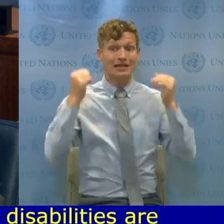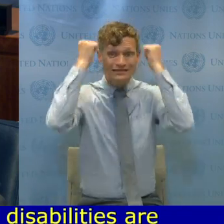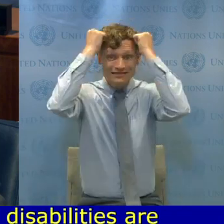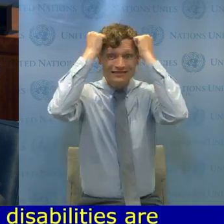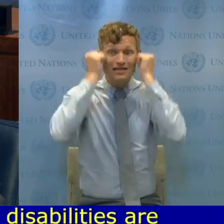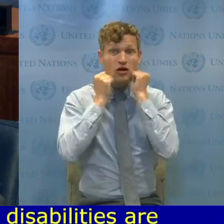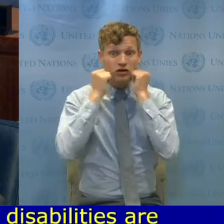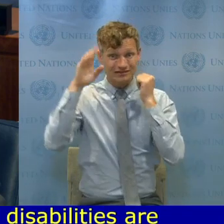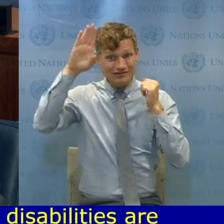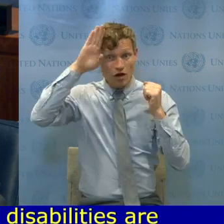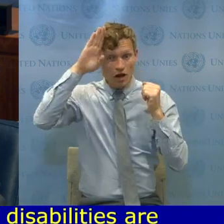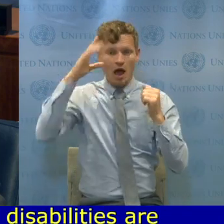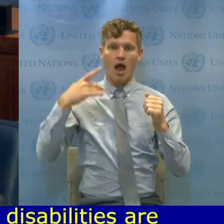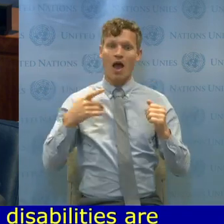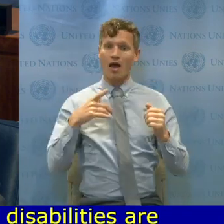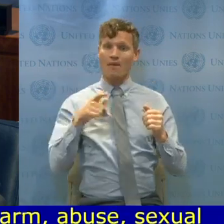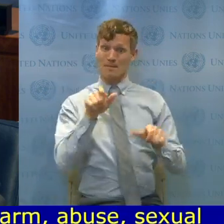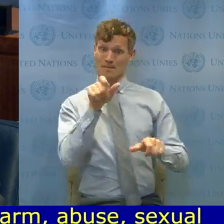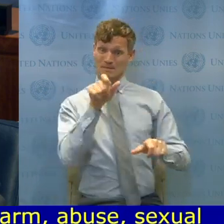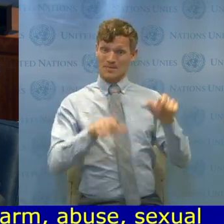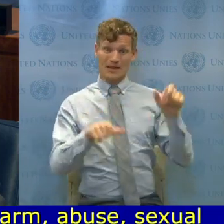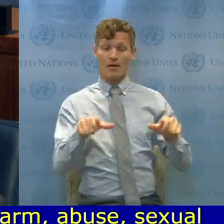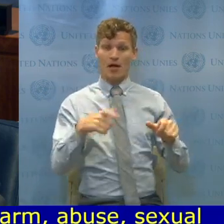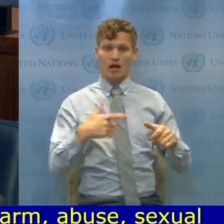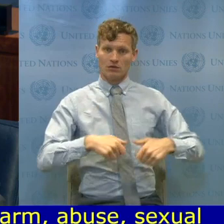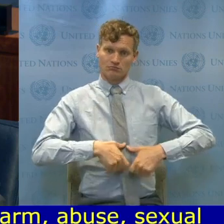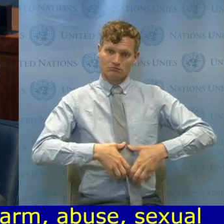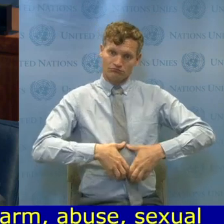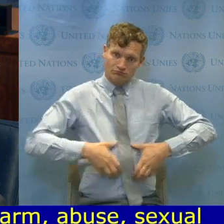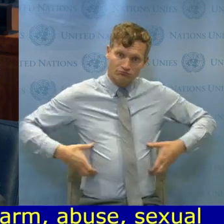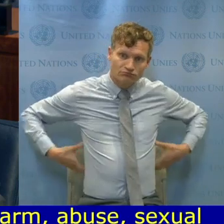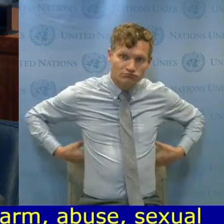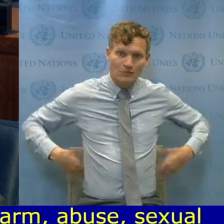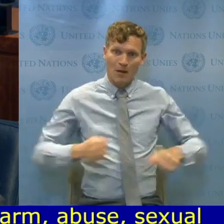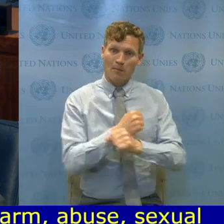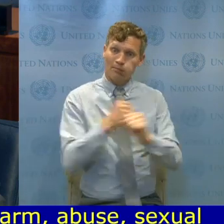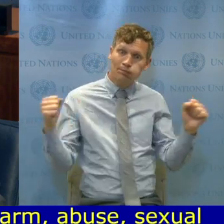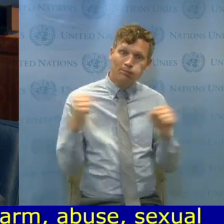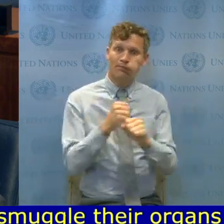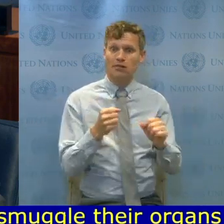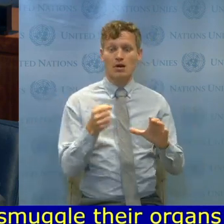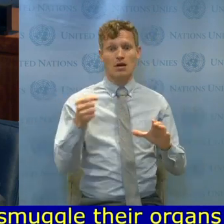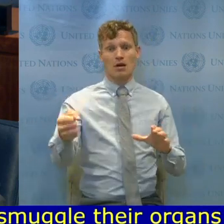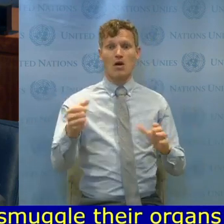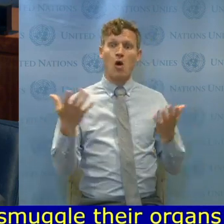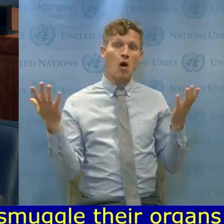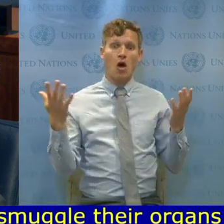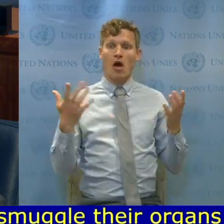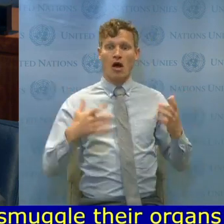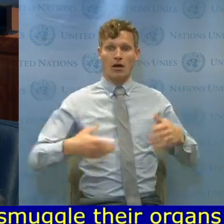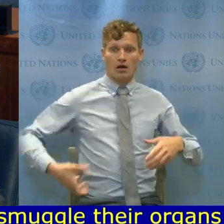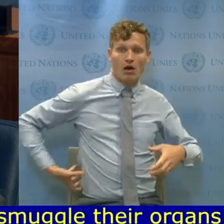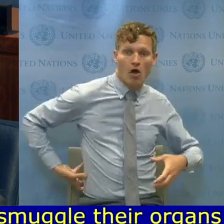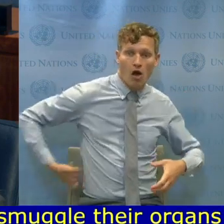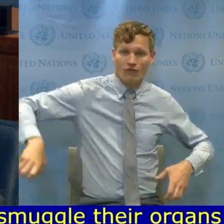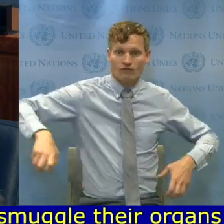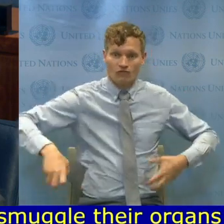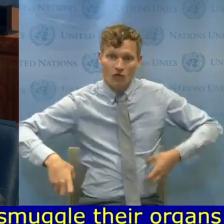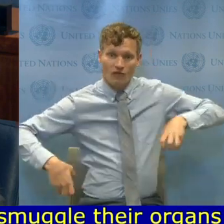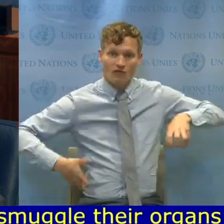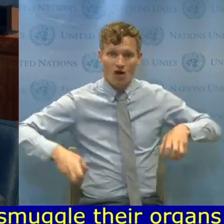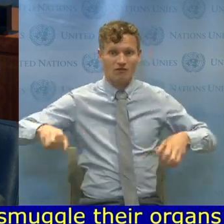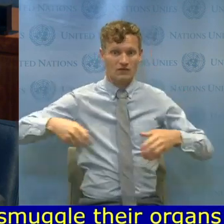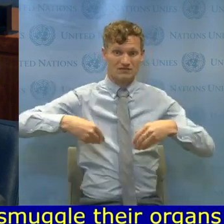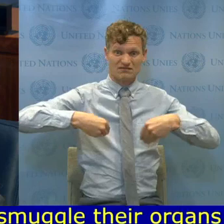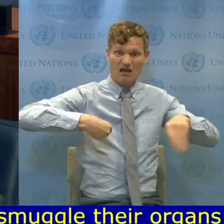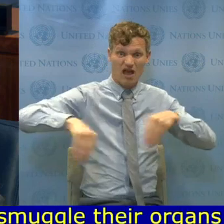defects to use them in suicide operations or use them as human shields in the